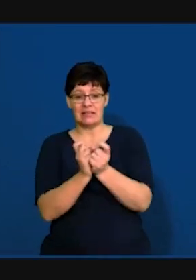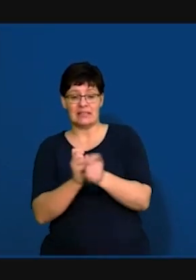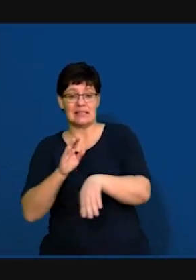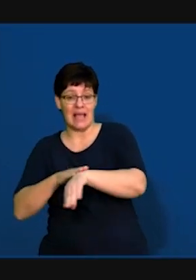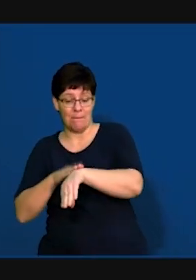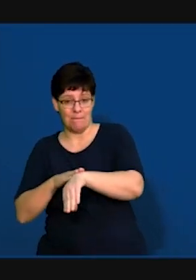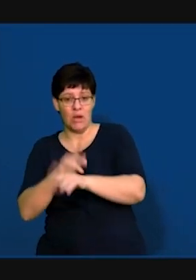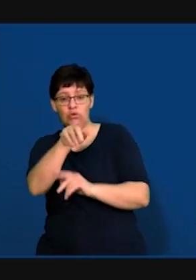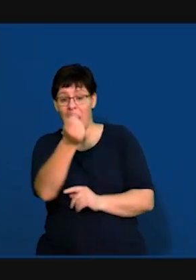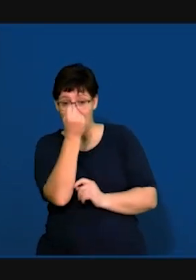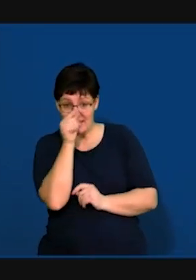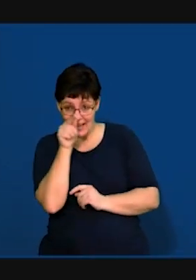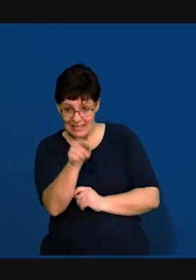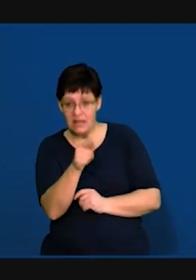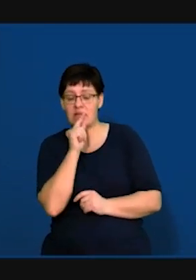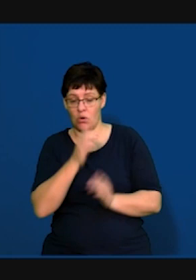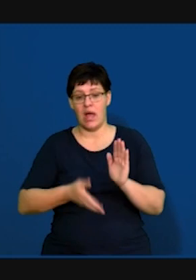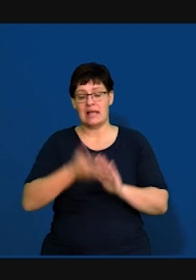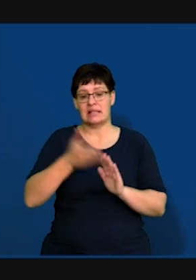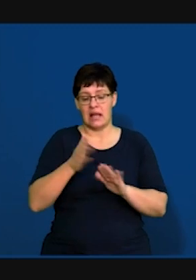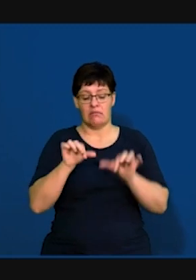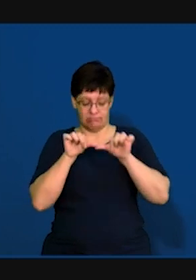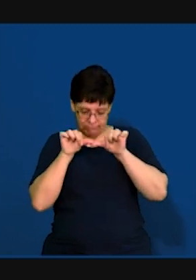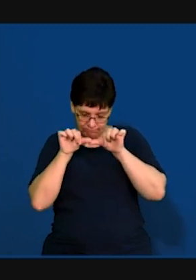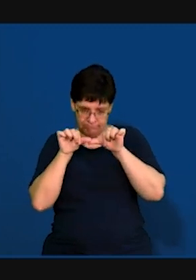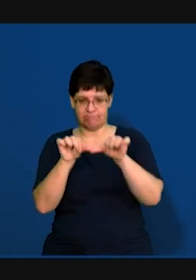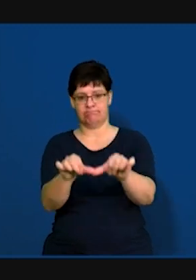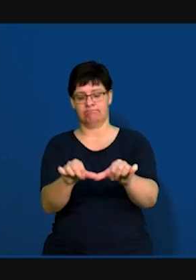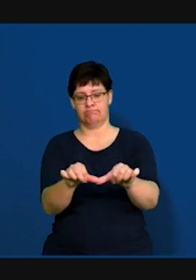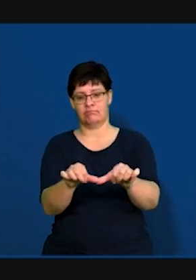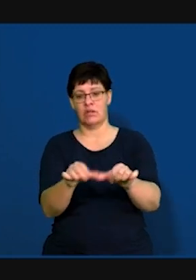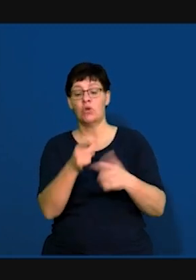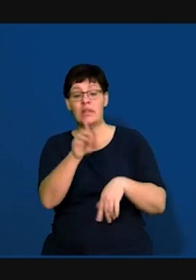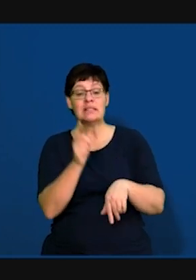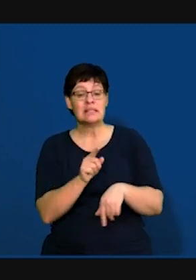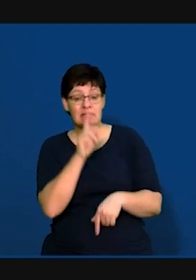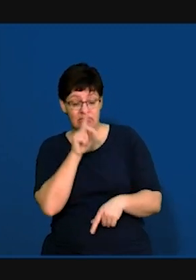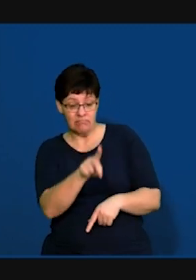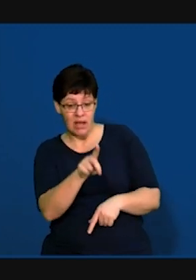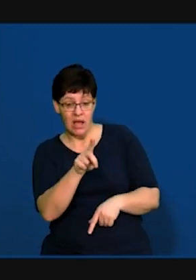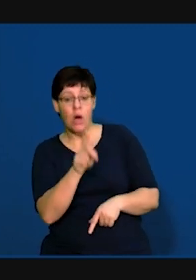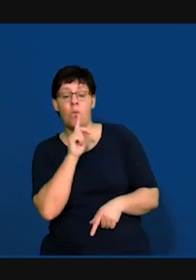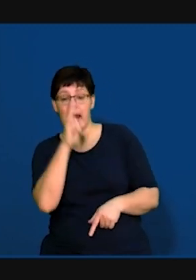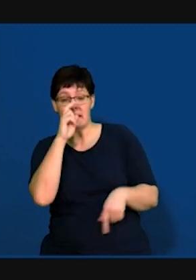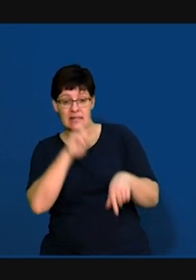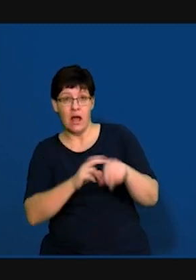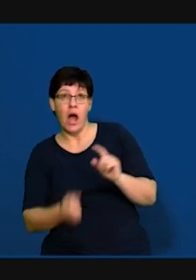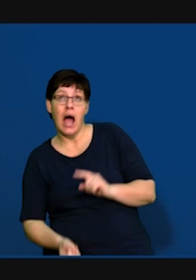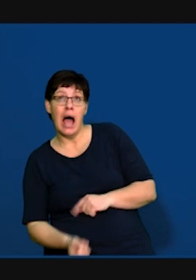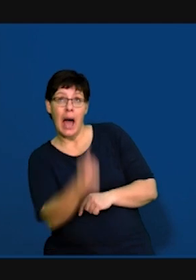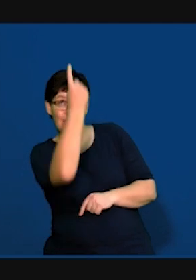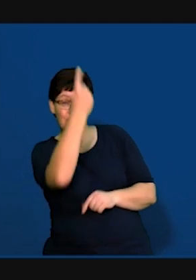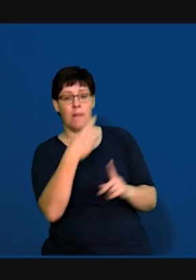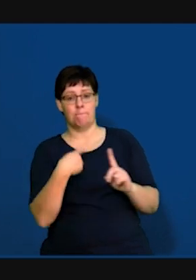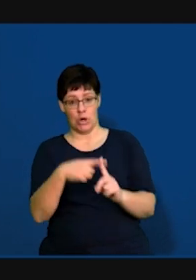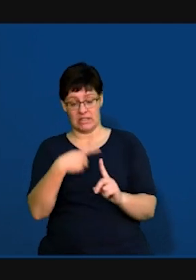would understand that the acceleration remains constant. Now, in this case, we chose upwards to be positive. So we've got